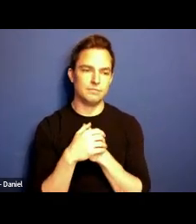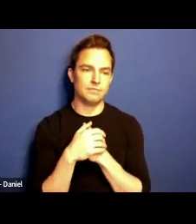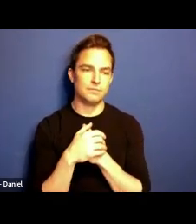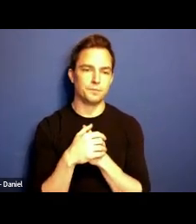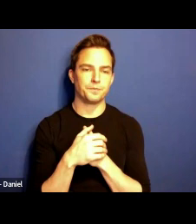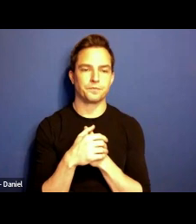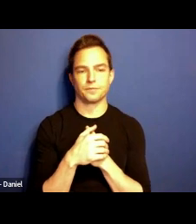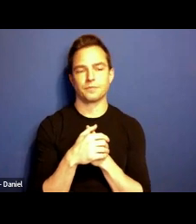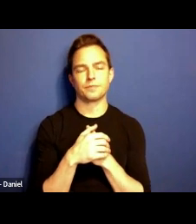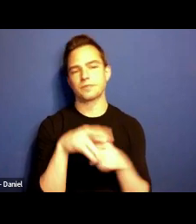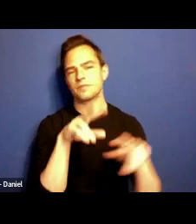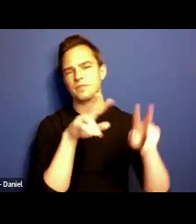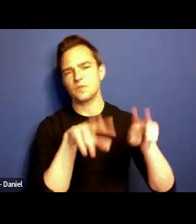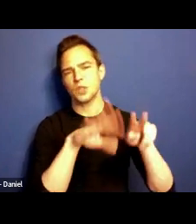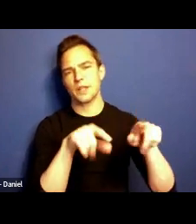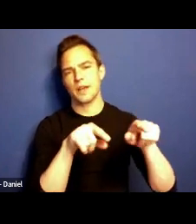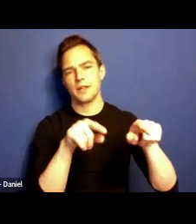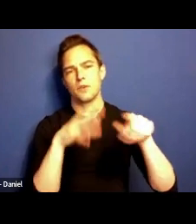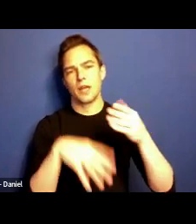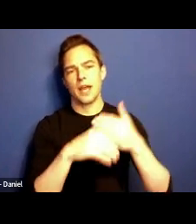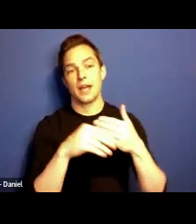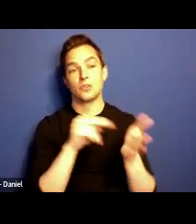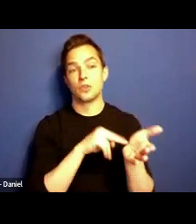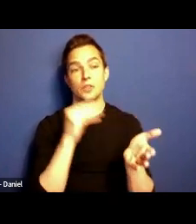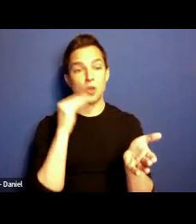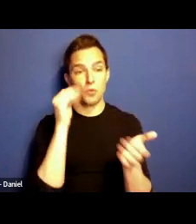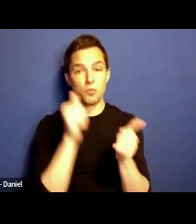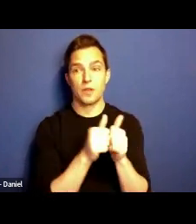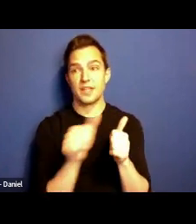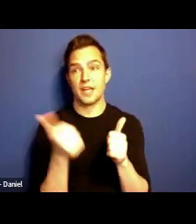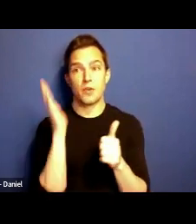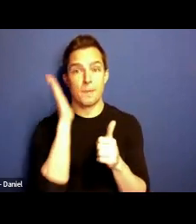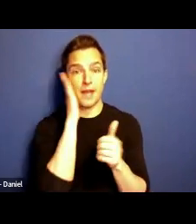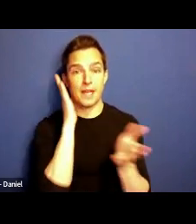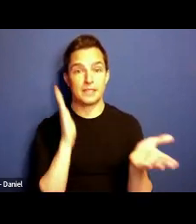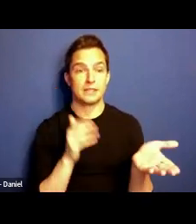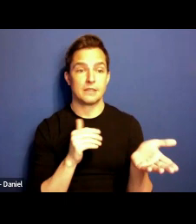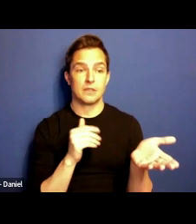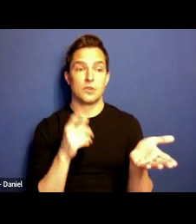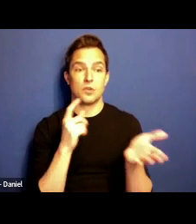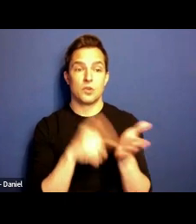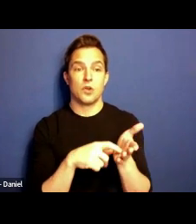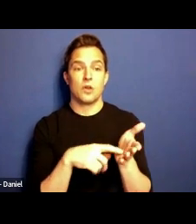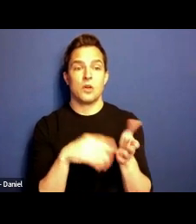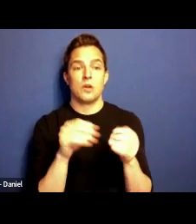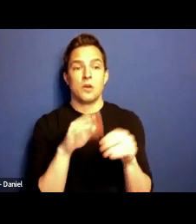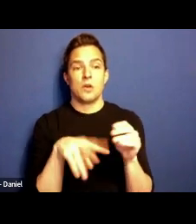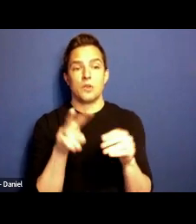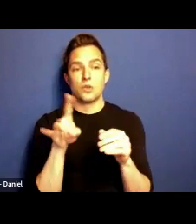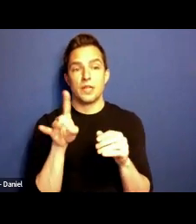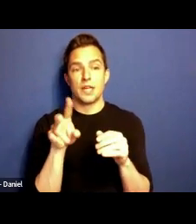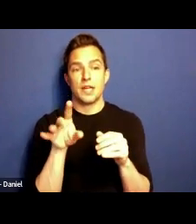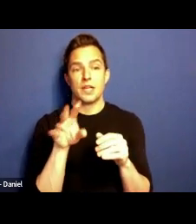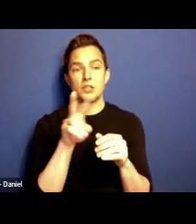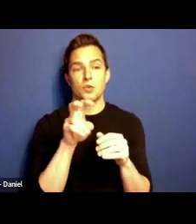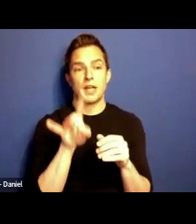So just sort of looking at this, if we added the nursing homes in with the other beds, we see there would be over 282,000